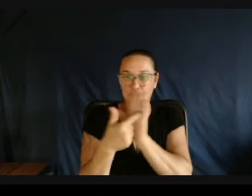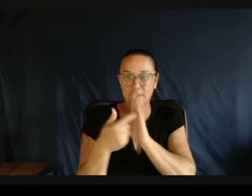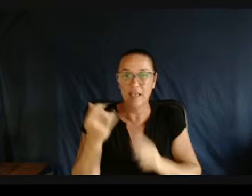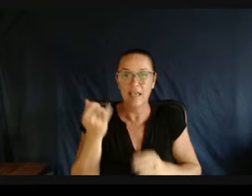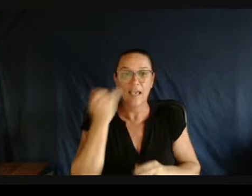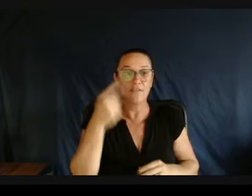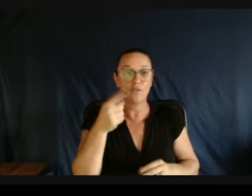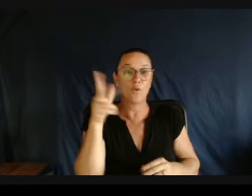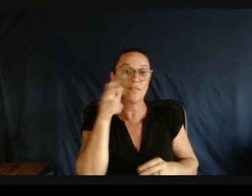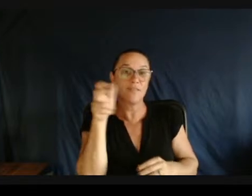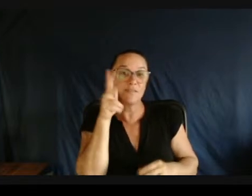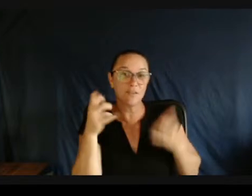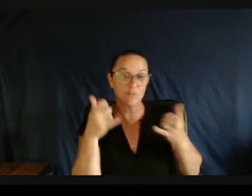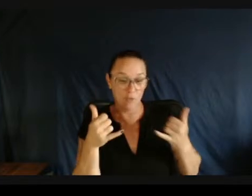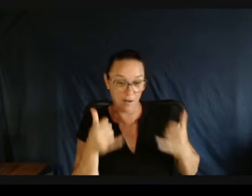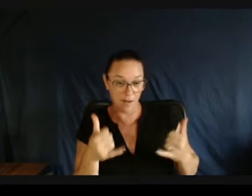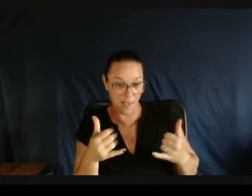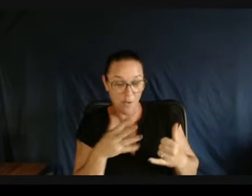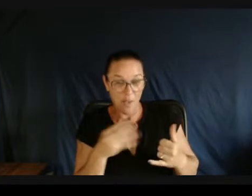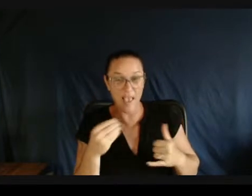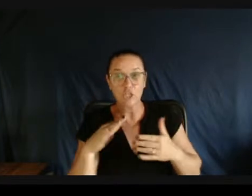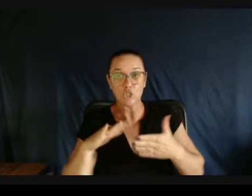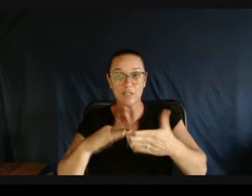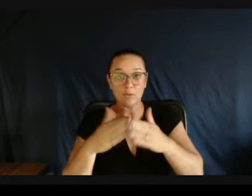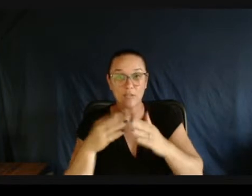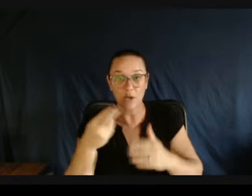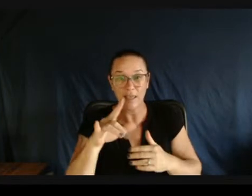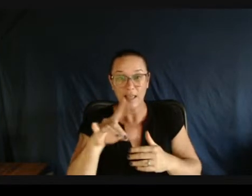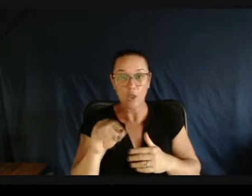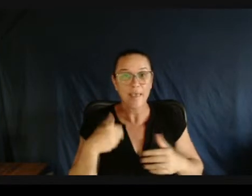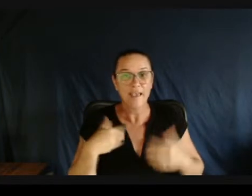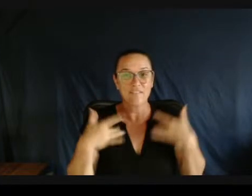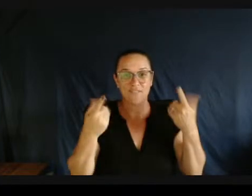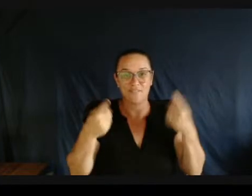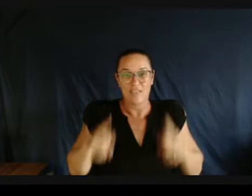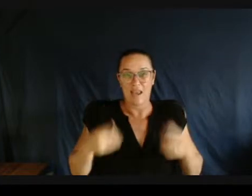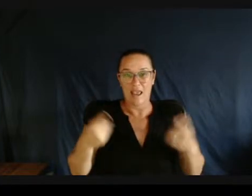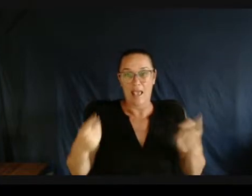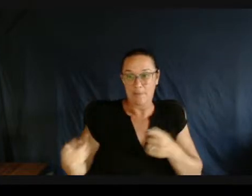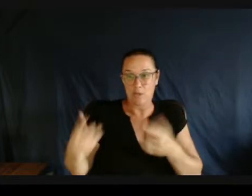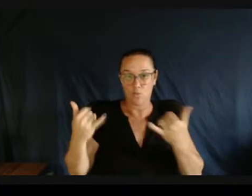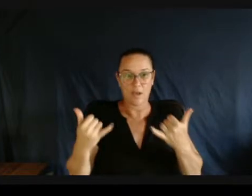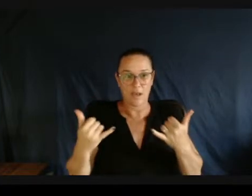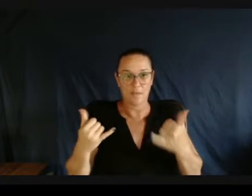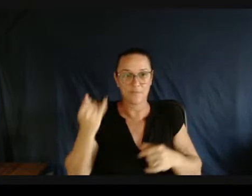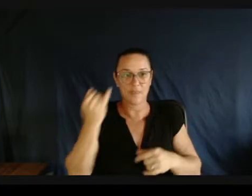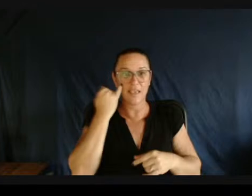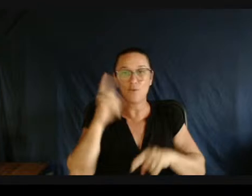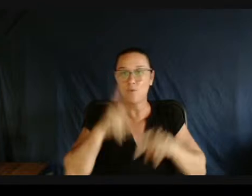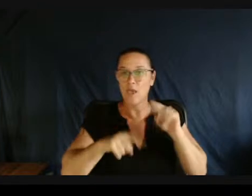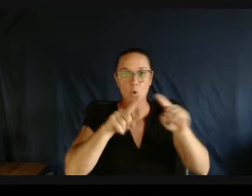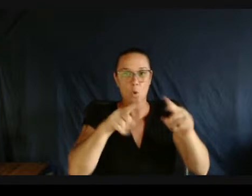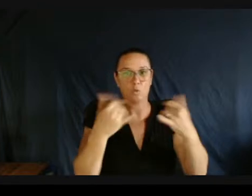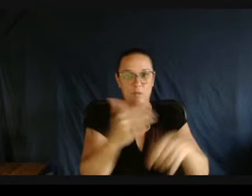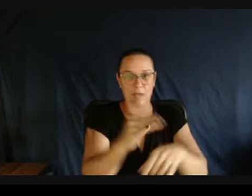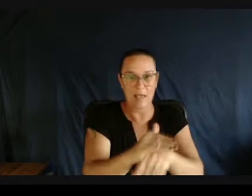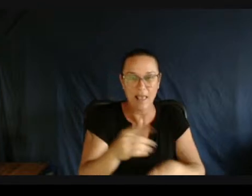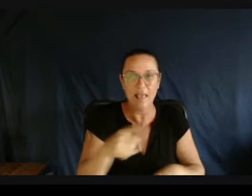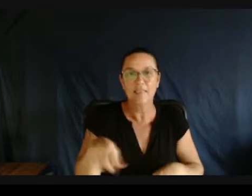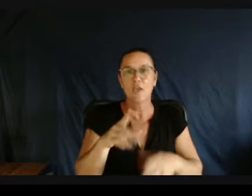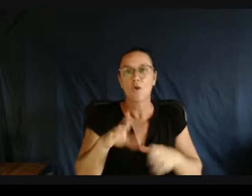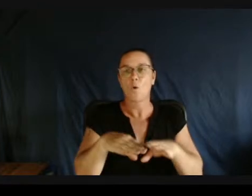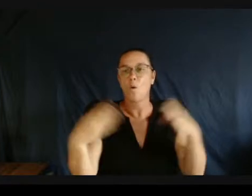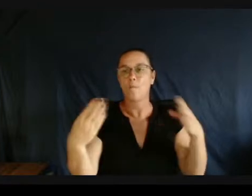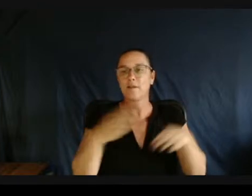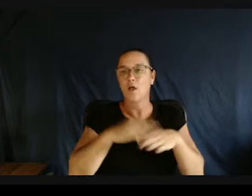downtown, they actually have an event going on in their facility. If you can't catch it tonight, they are open weekends,